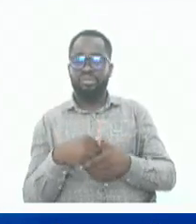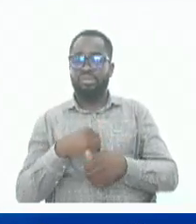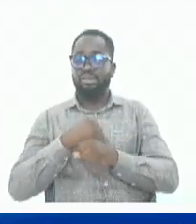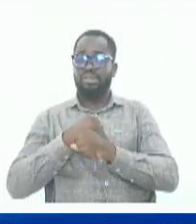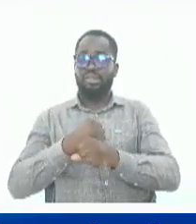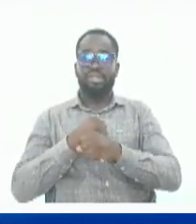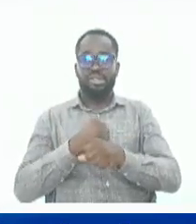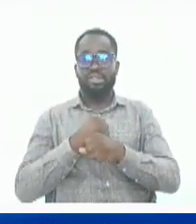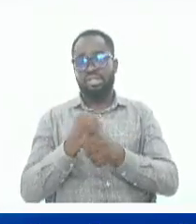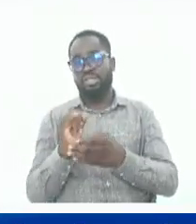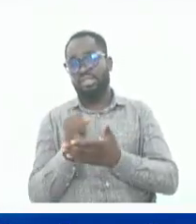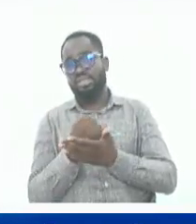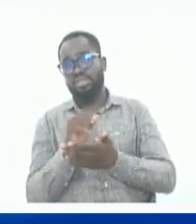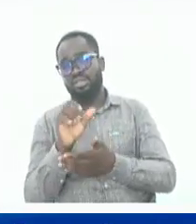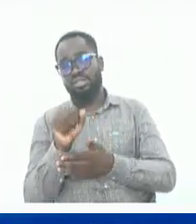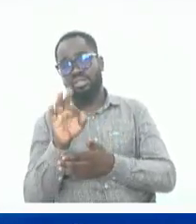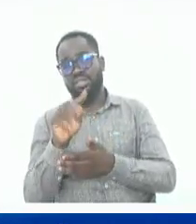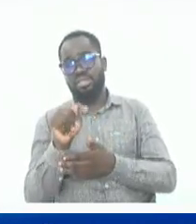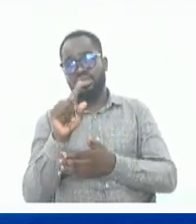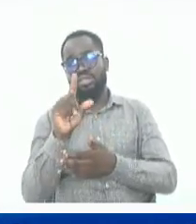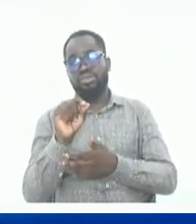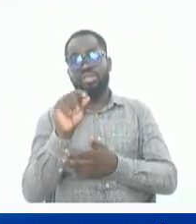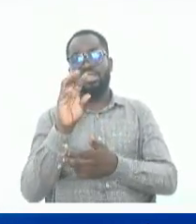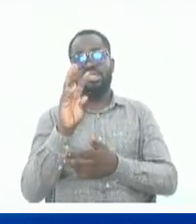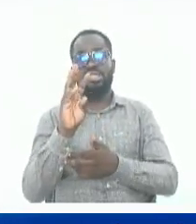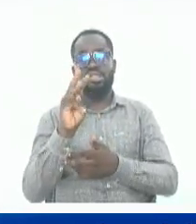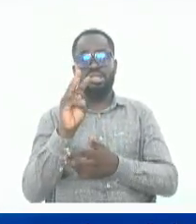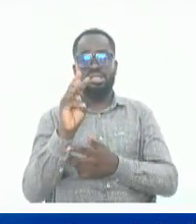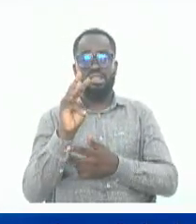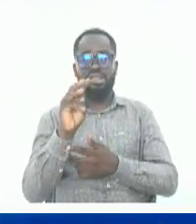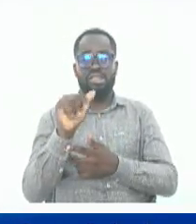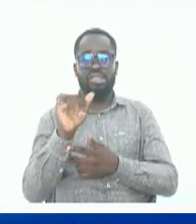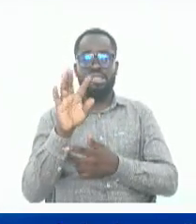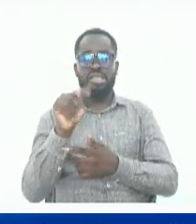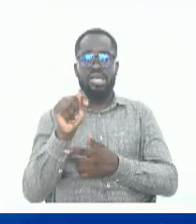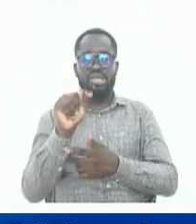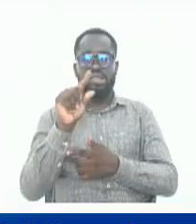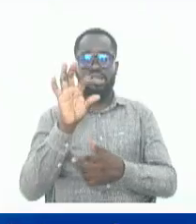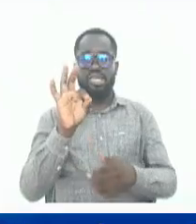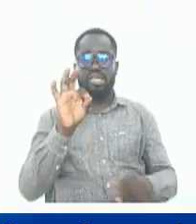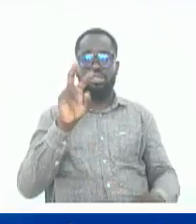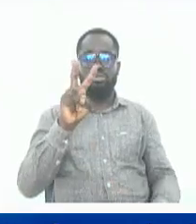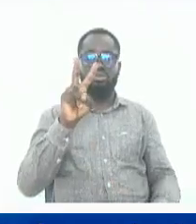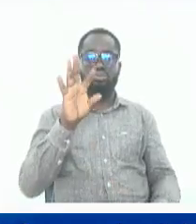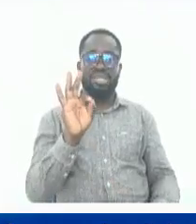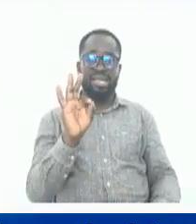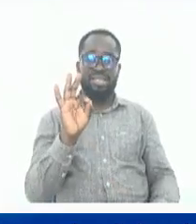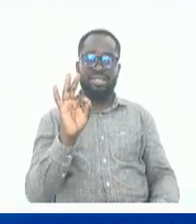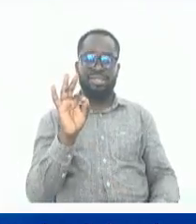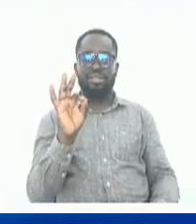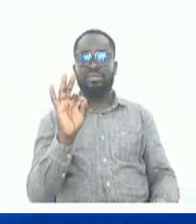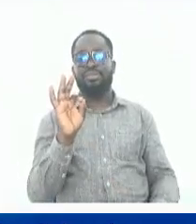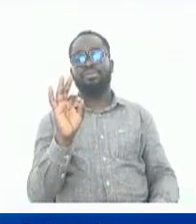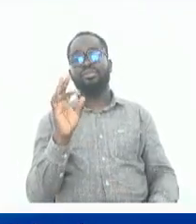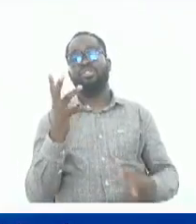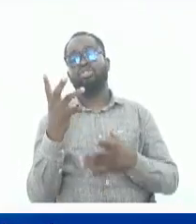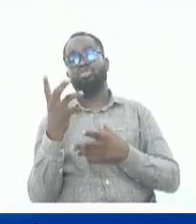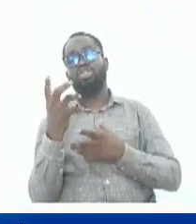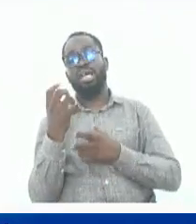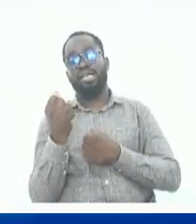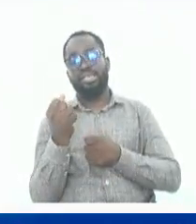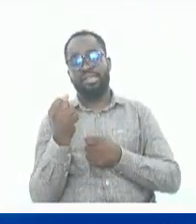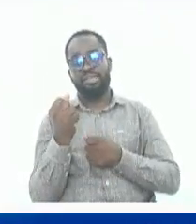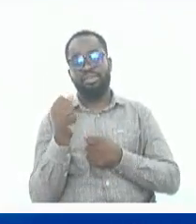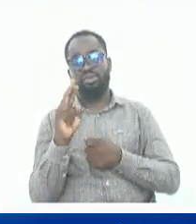Securities Industry Act 2016 at 929, and the trust